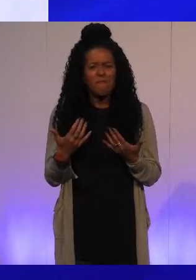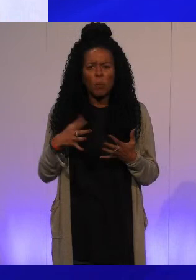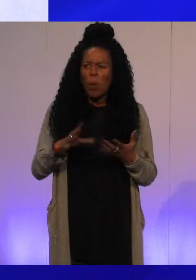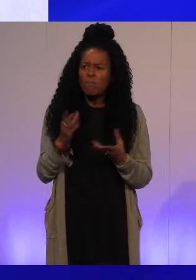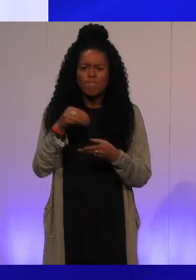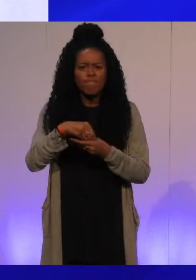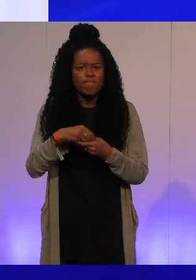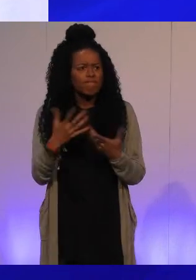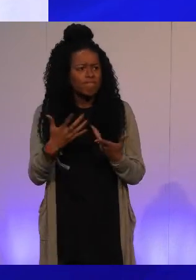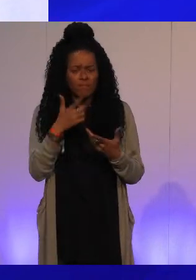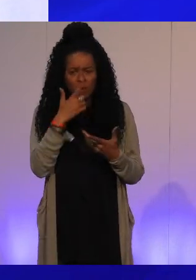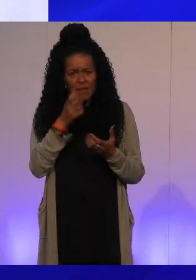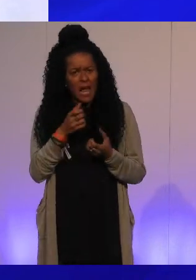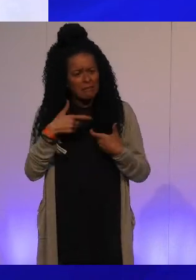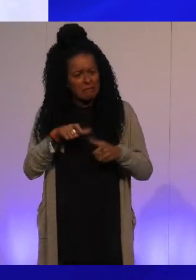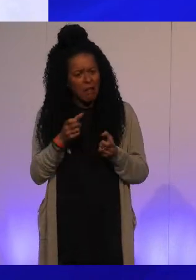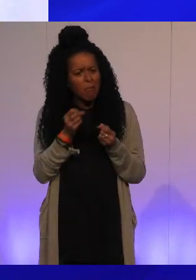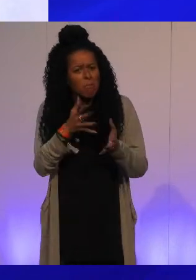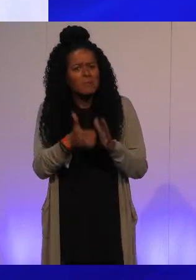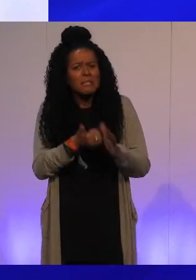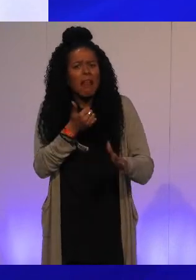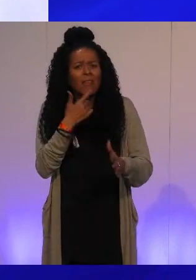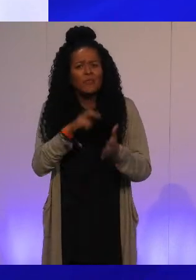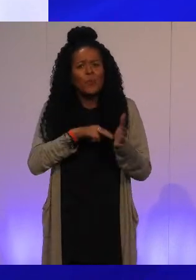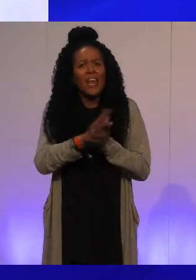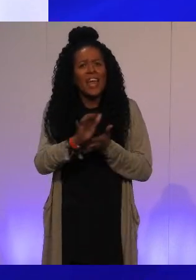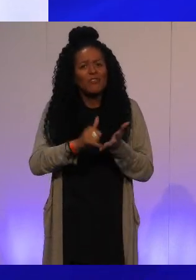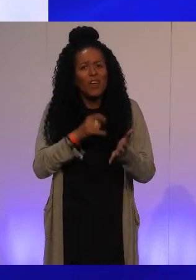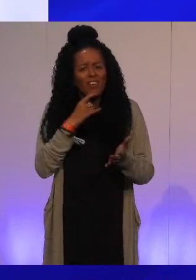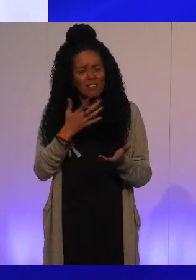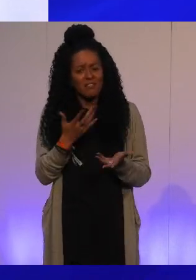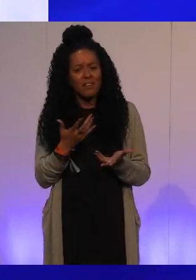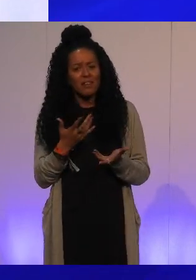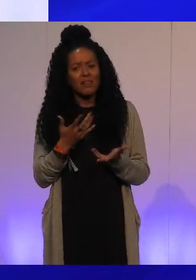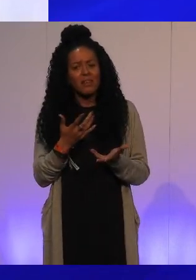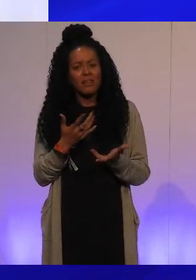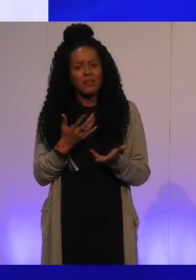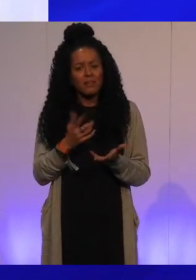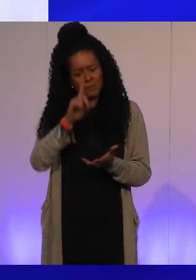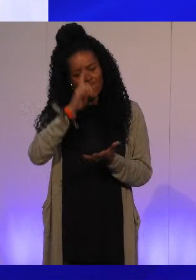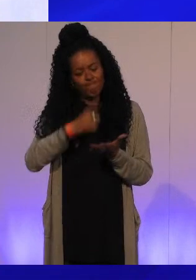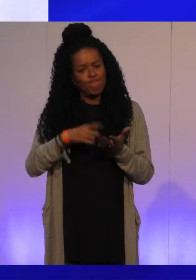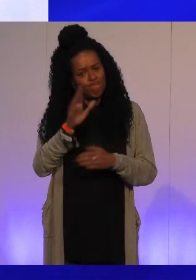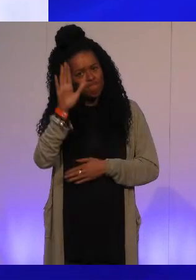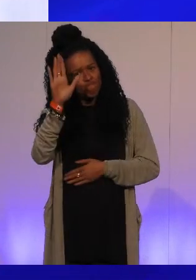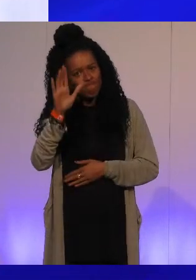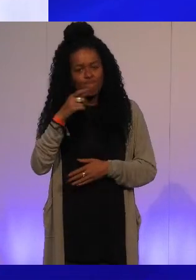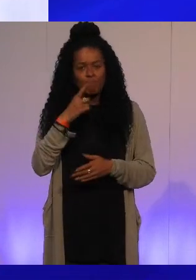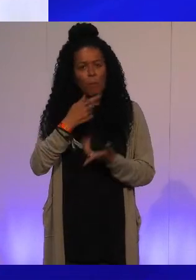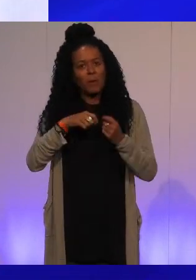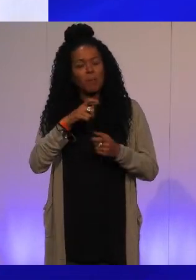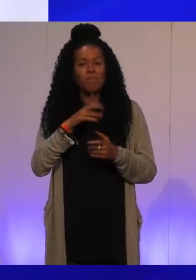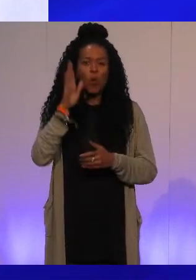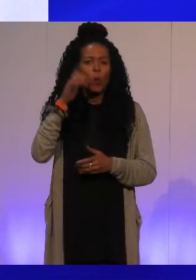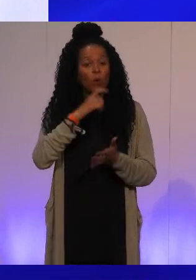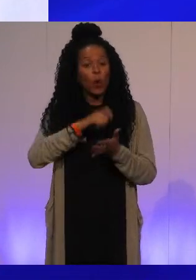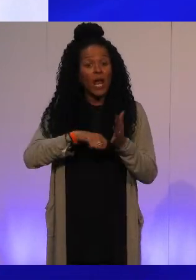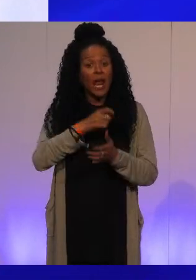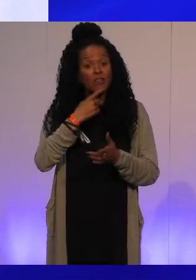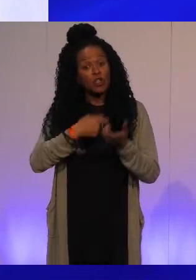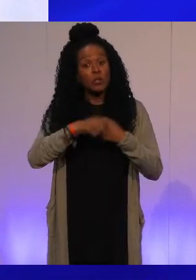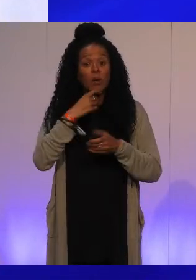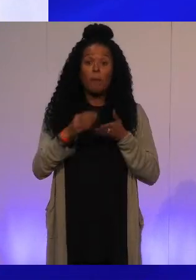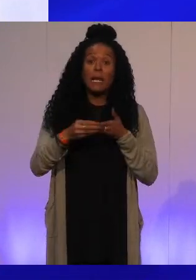could give to the NHS. And so I decided to put myself forward for election as a public